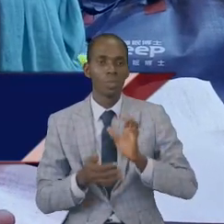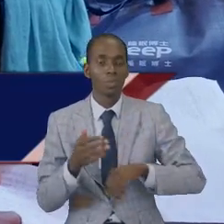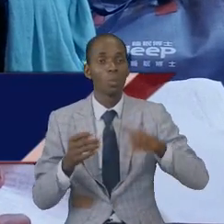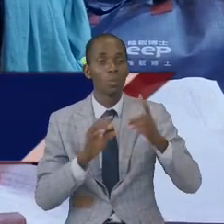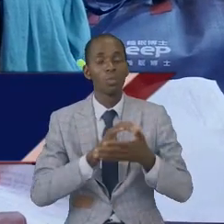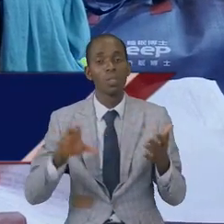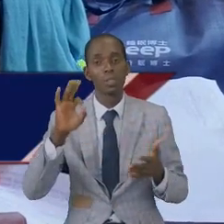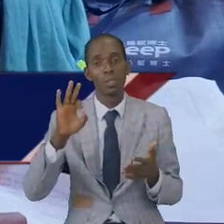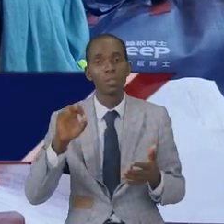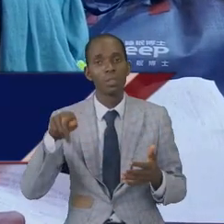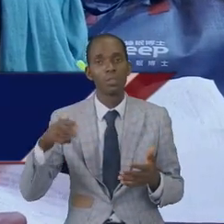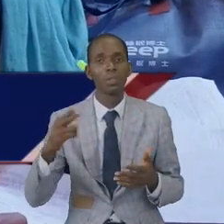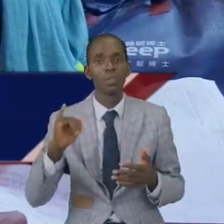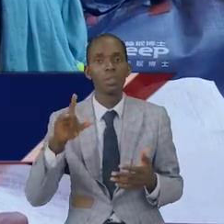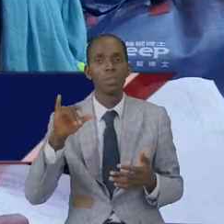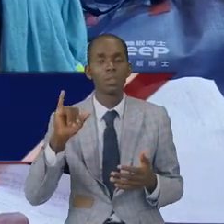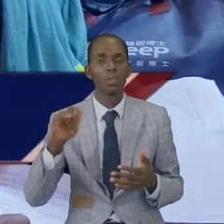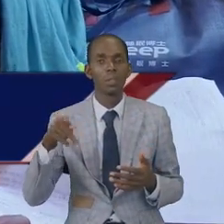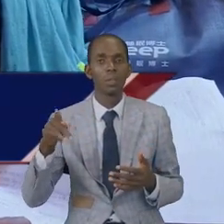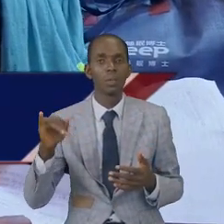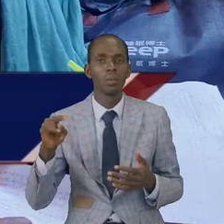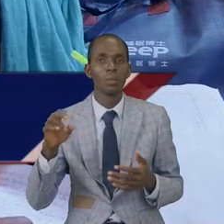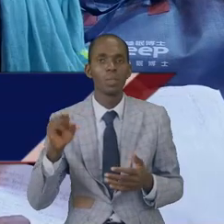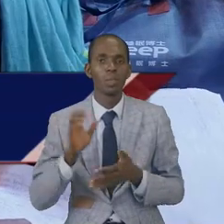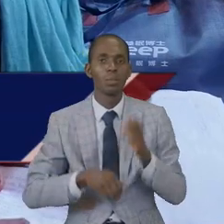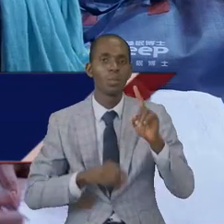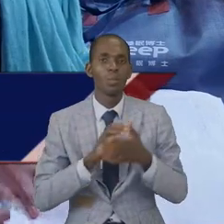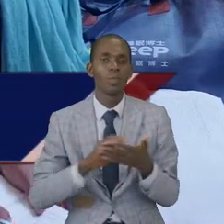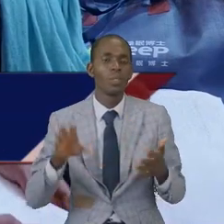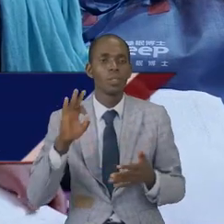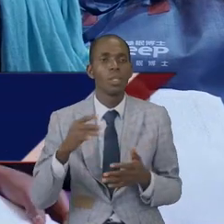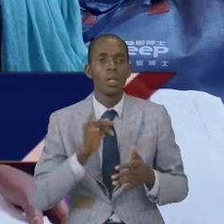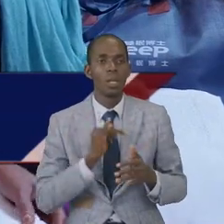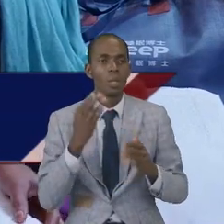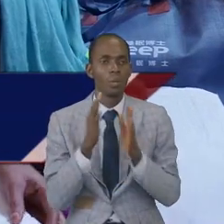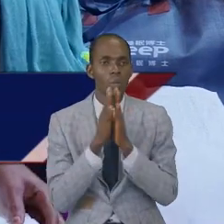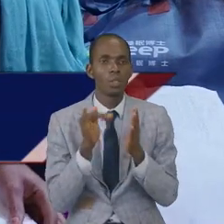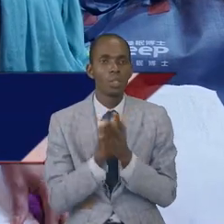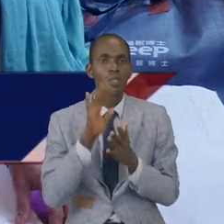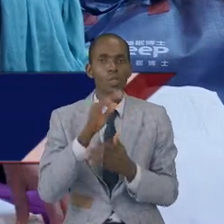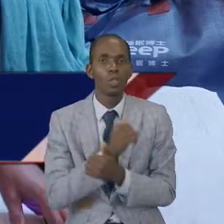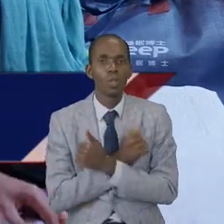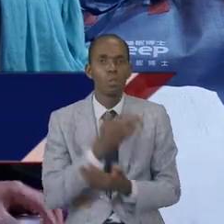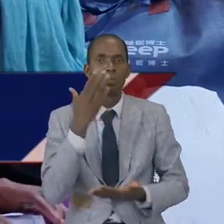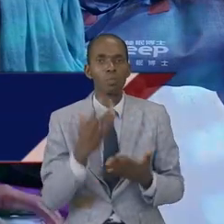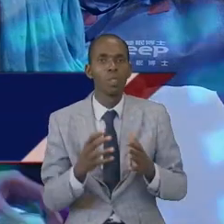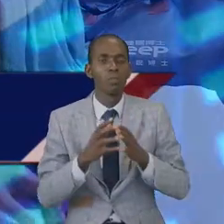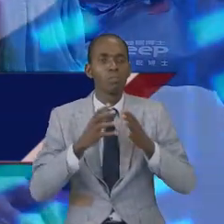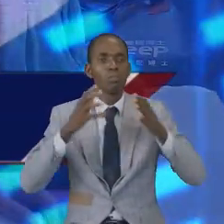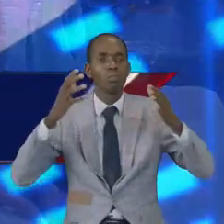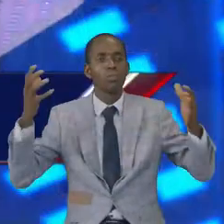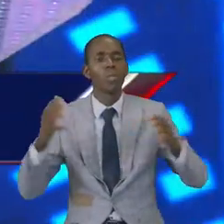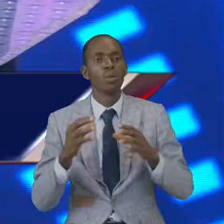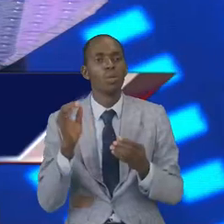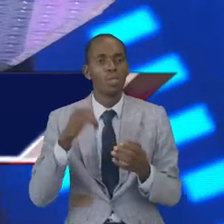pray, that your love may abound yet more and more in knowledge and